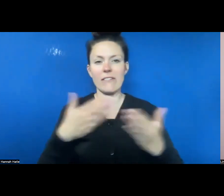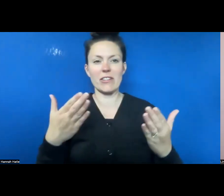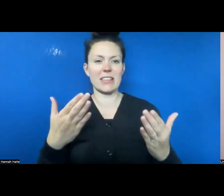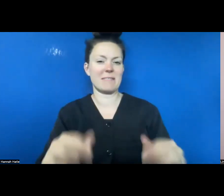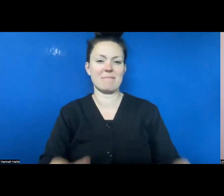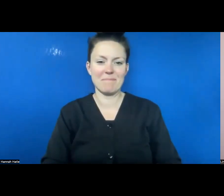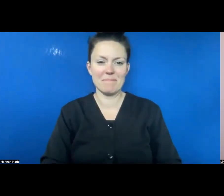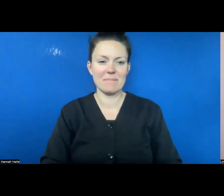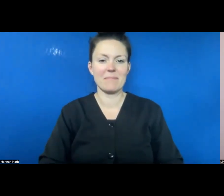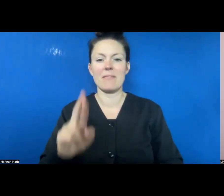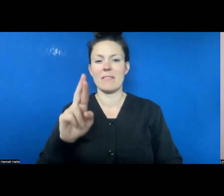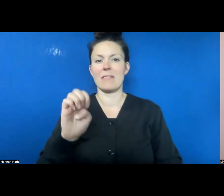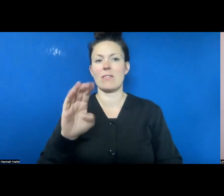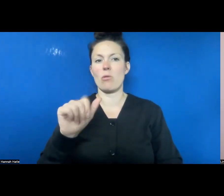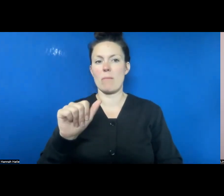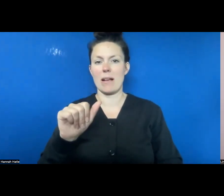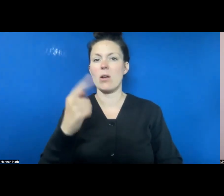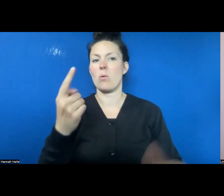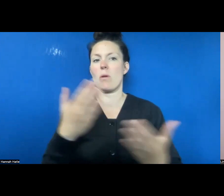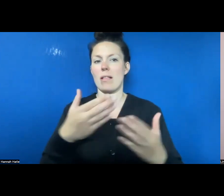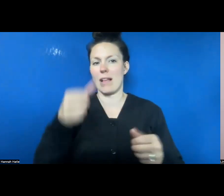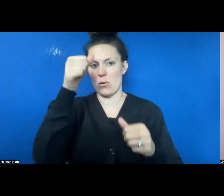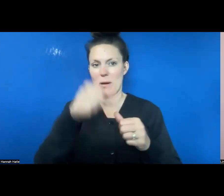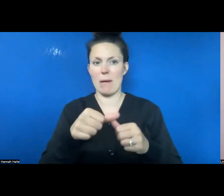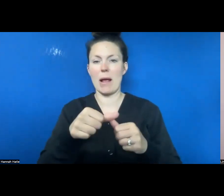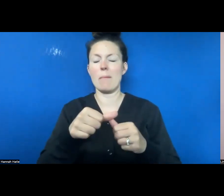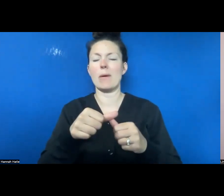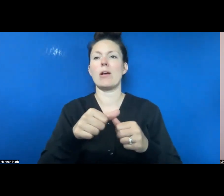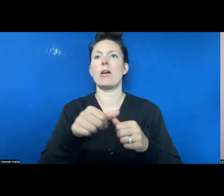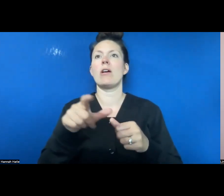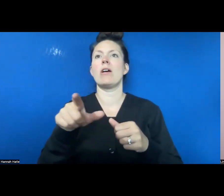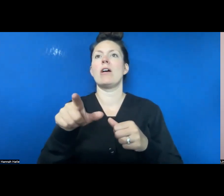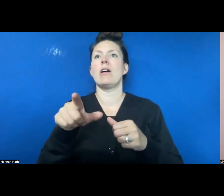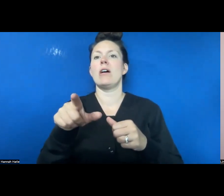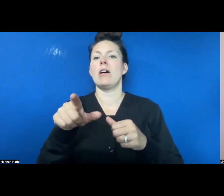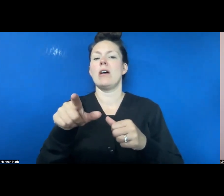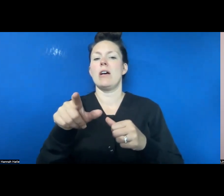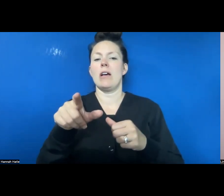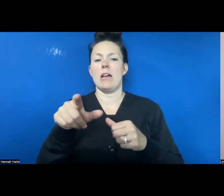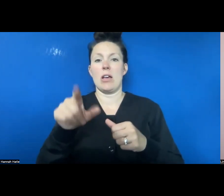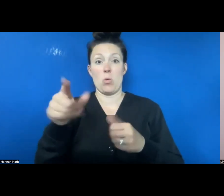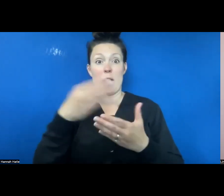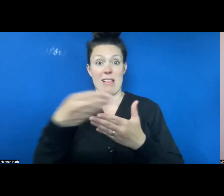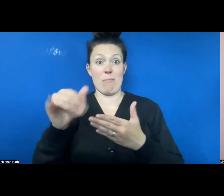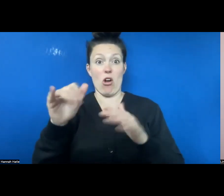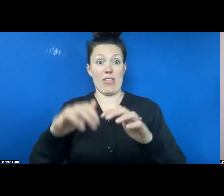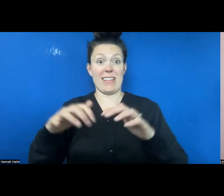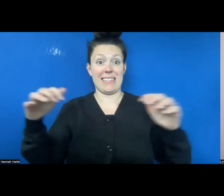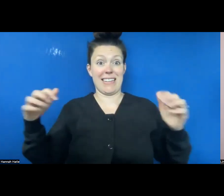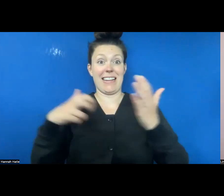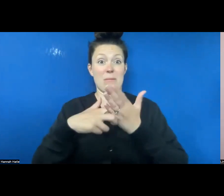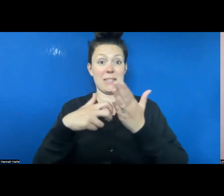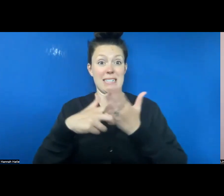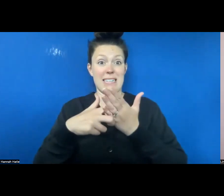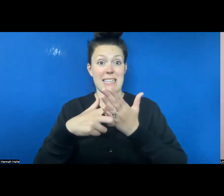One of the things I remember around the same time that Afton was talking about, where they bought out the stadium, just before that,